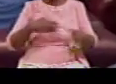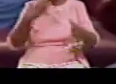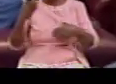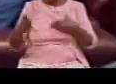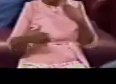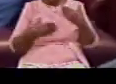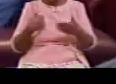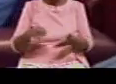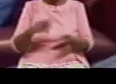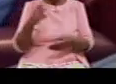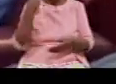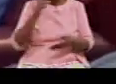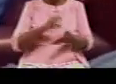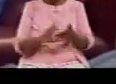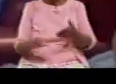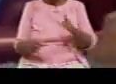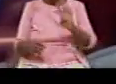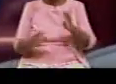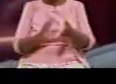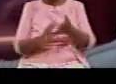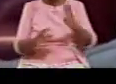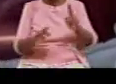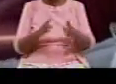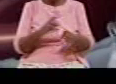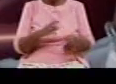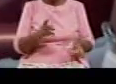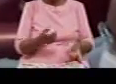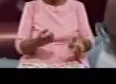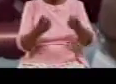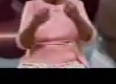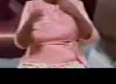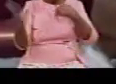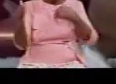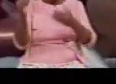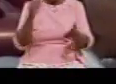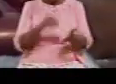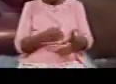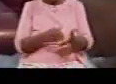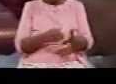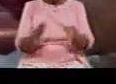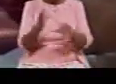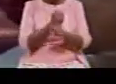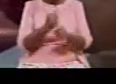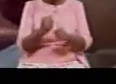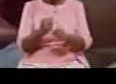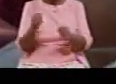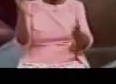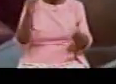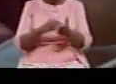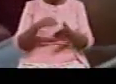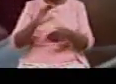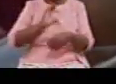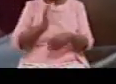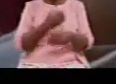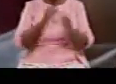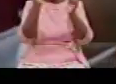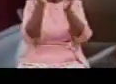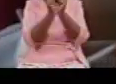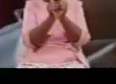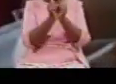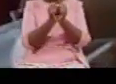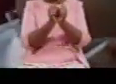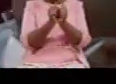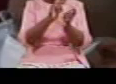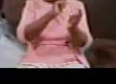verse 4, turn again our captivity. Turn again our